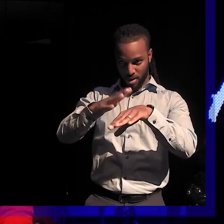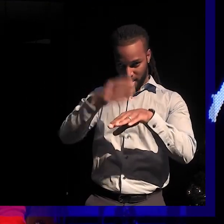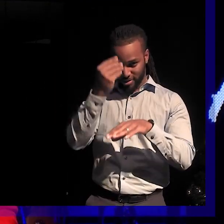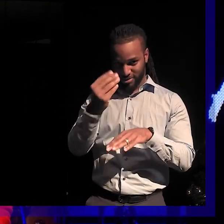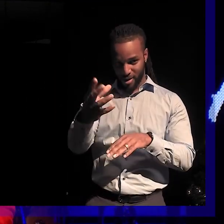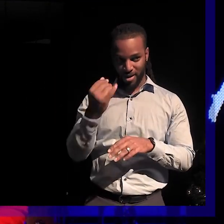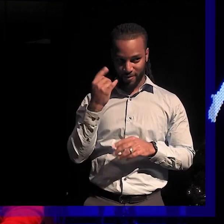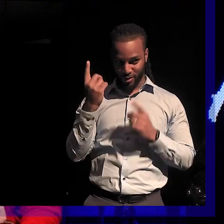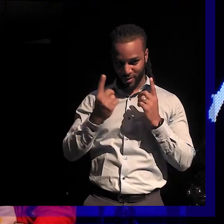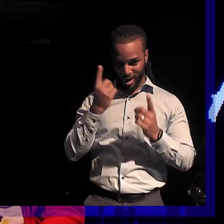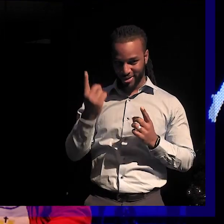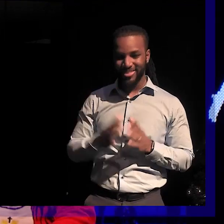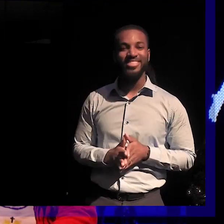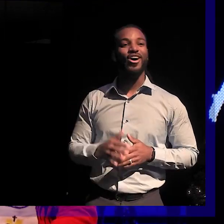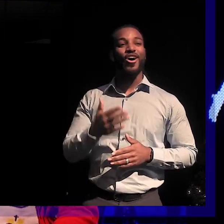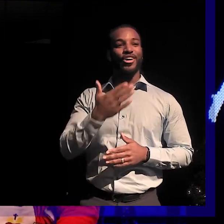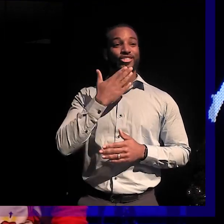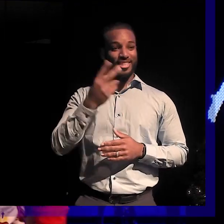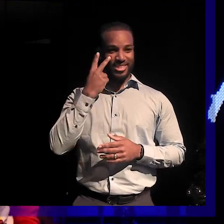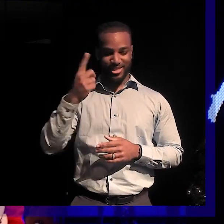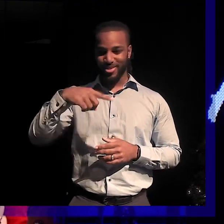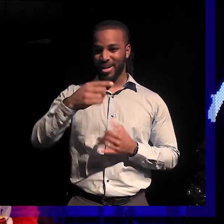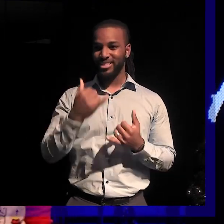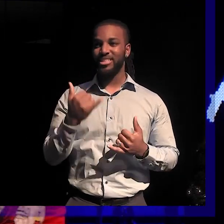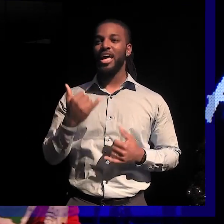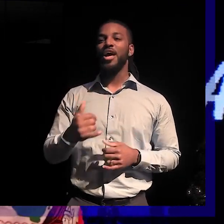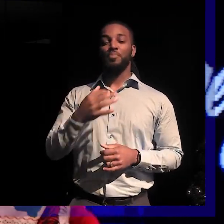case you were wondering. It's great to see you guys here today. It was